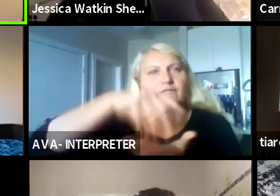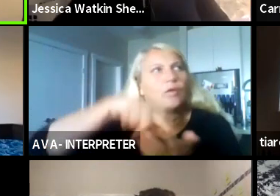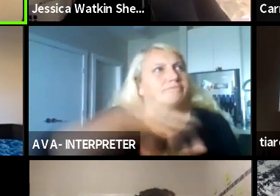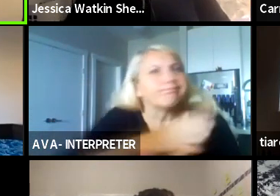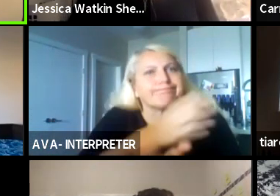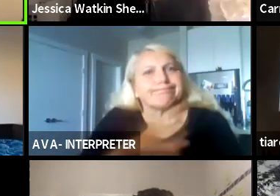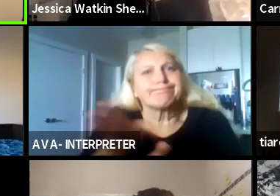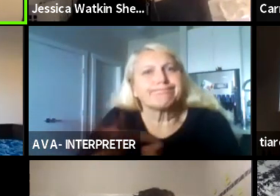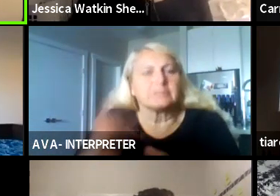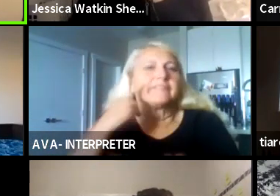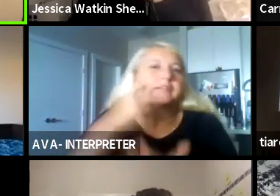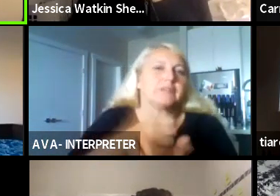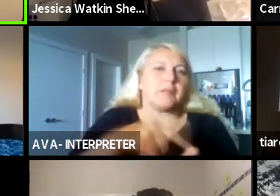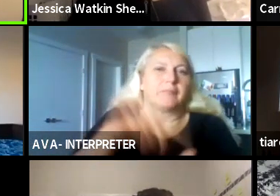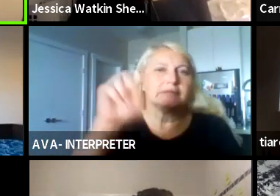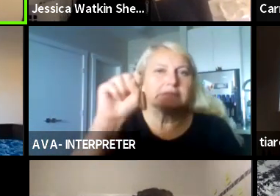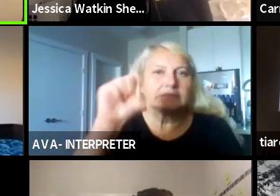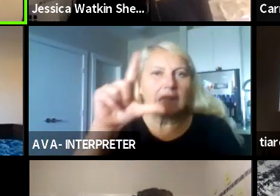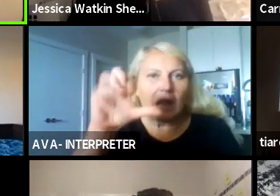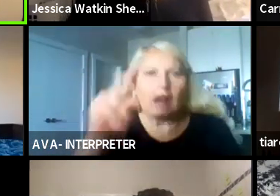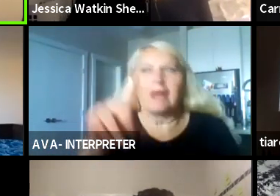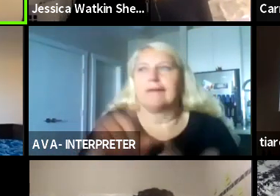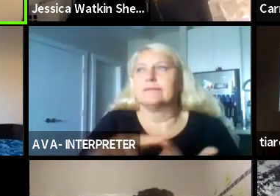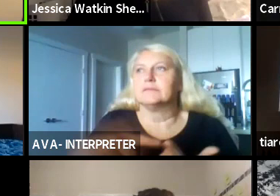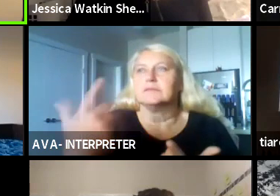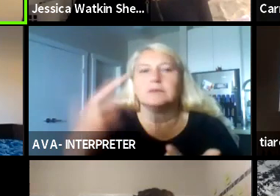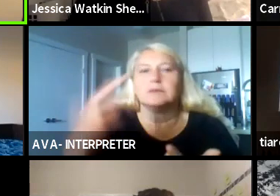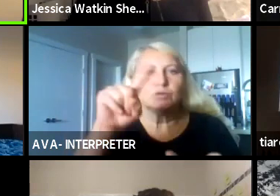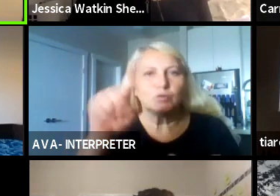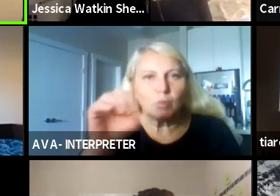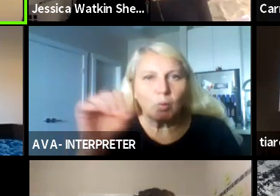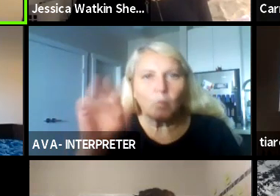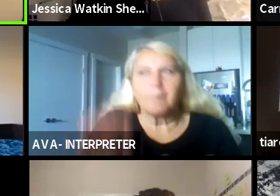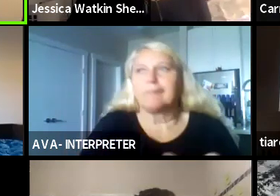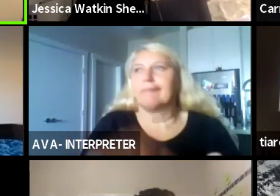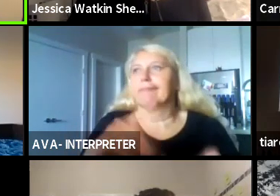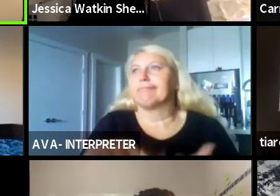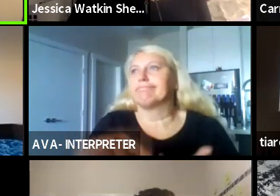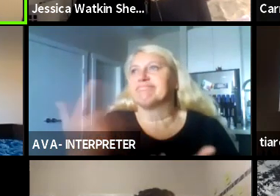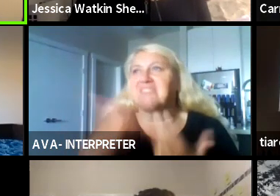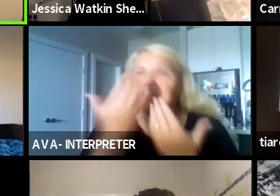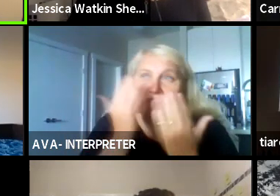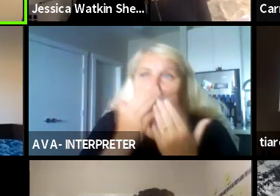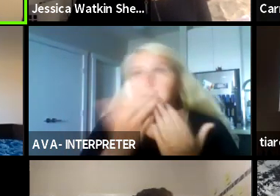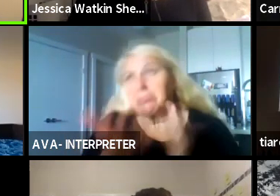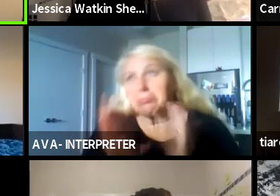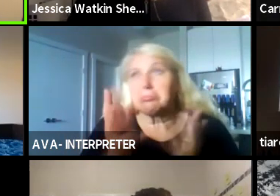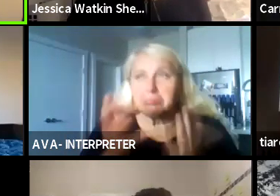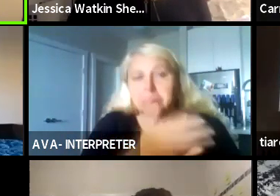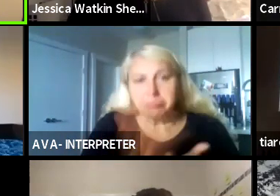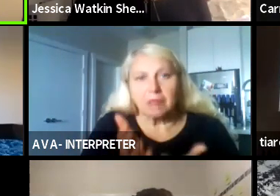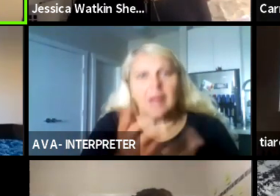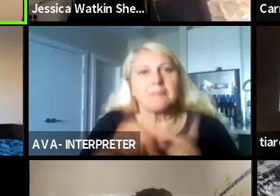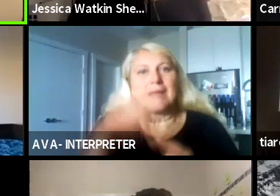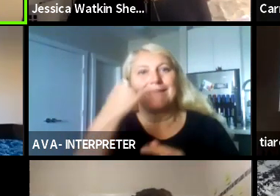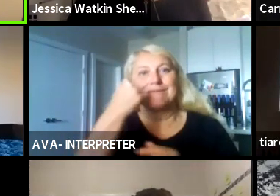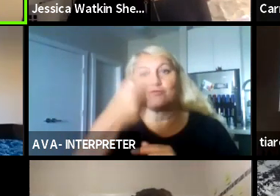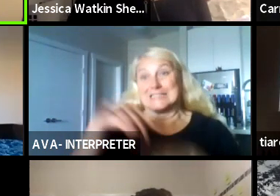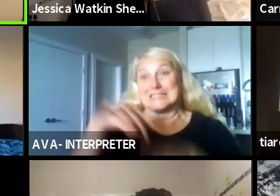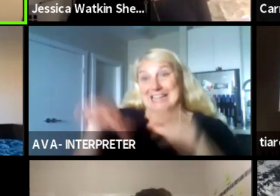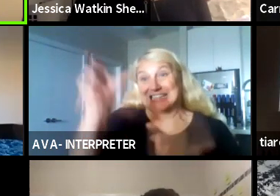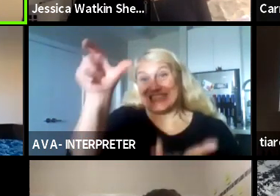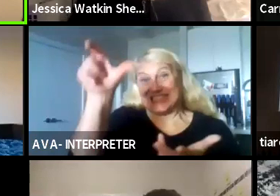Zoom. If you're receiving microaggressions or harassment in a private chat, that will be visible once the